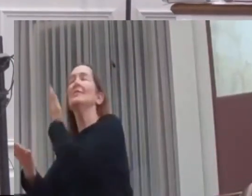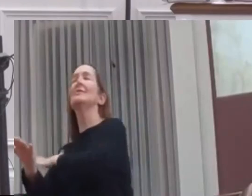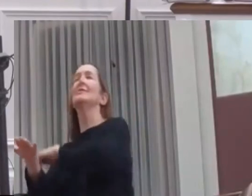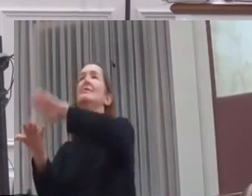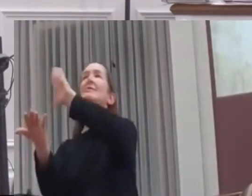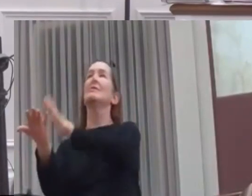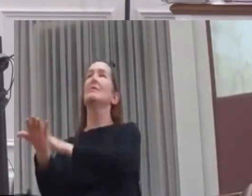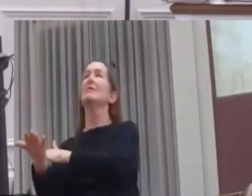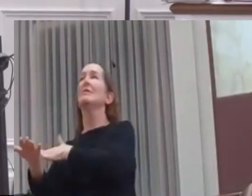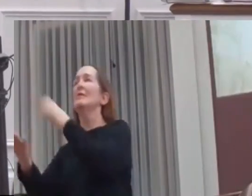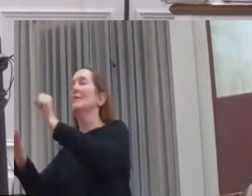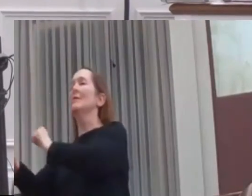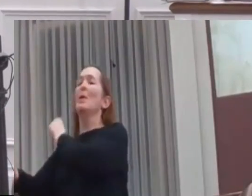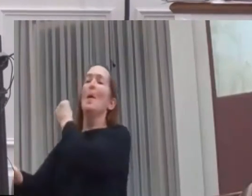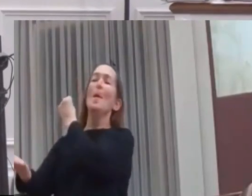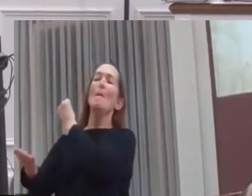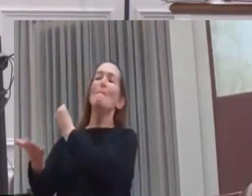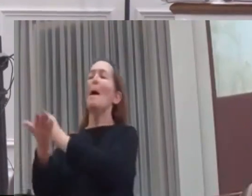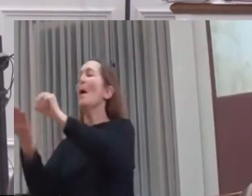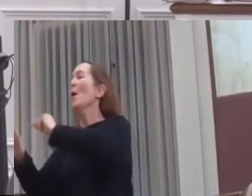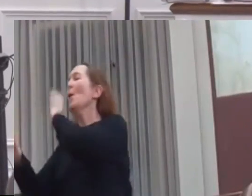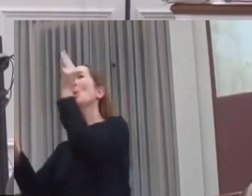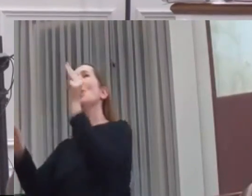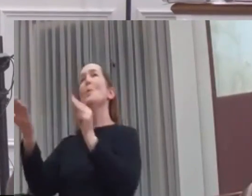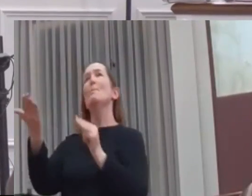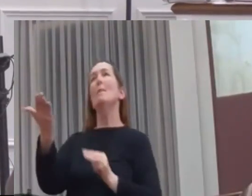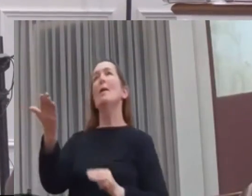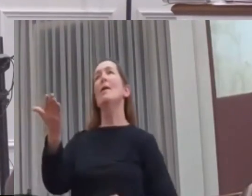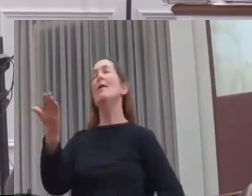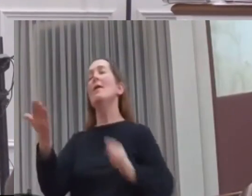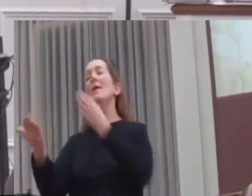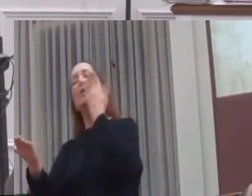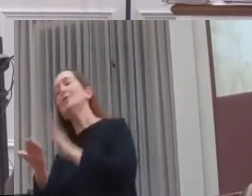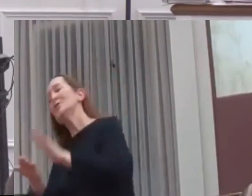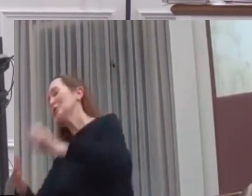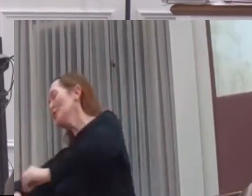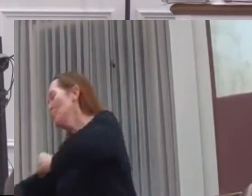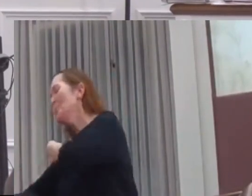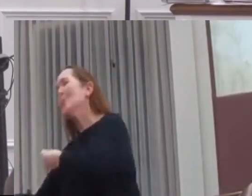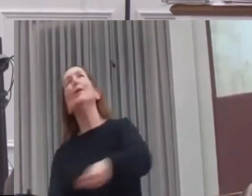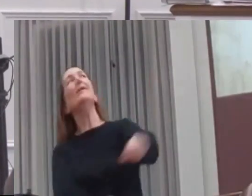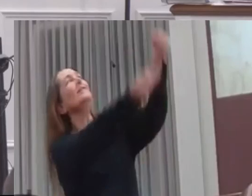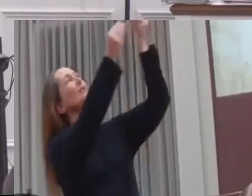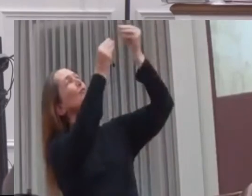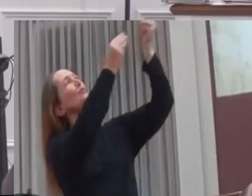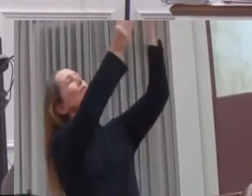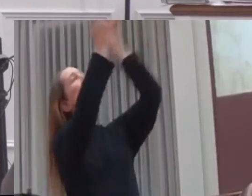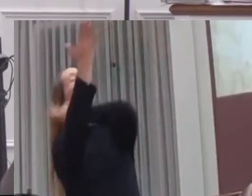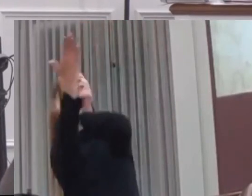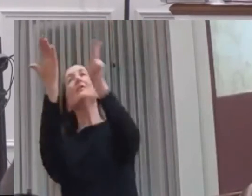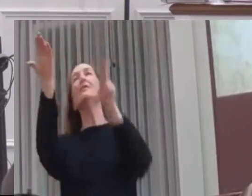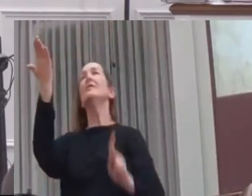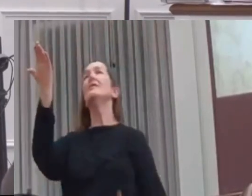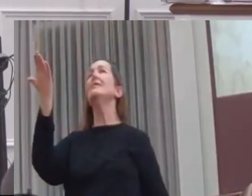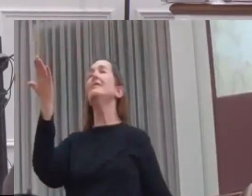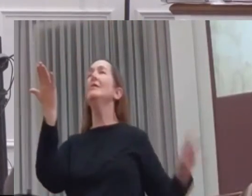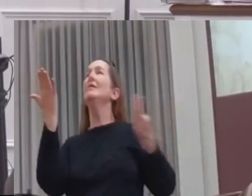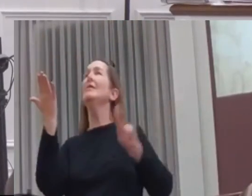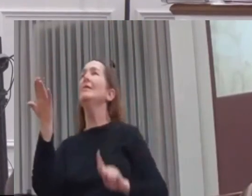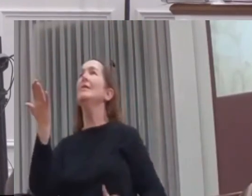Shout to the Lord of the earth, let us sing. Power